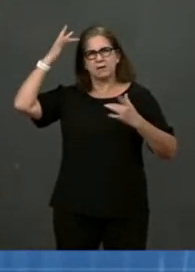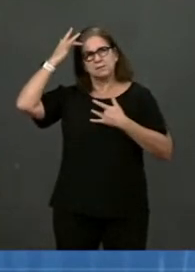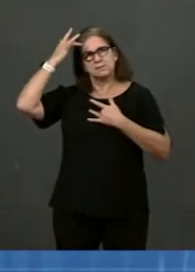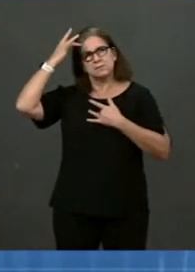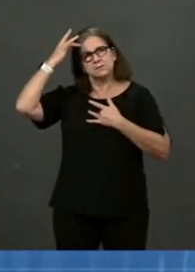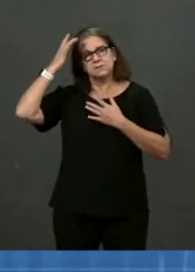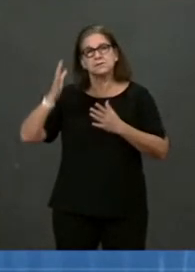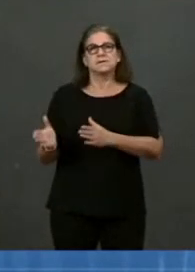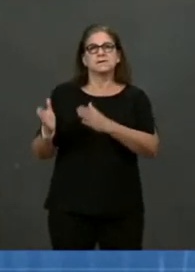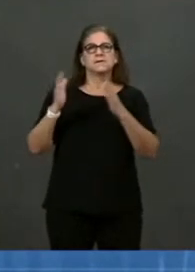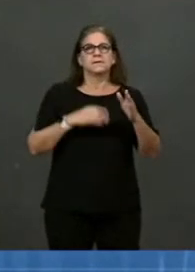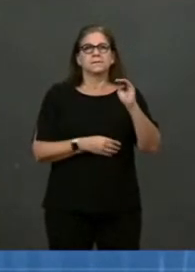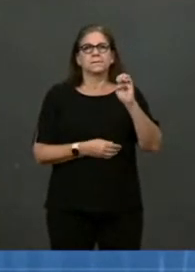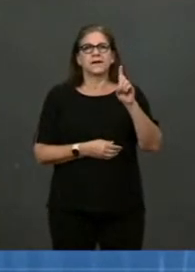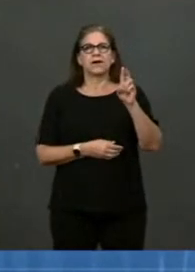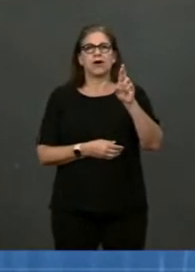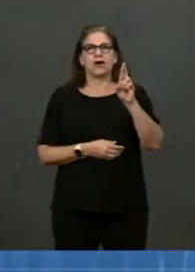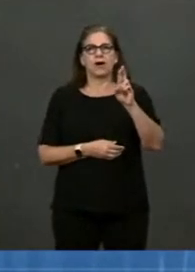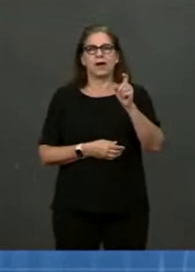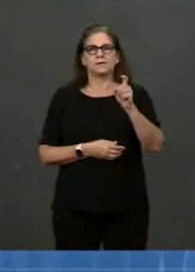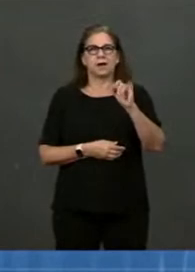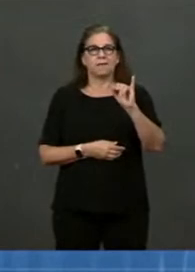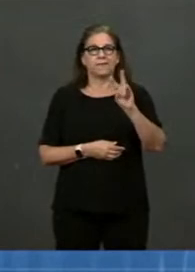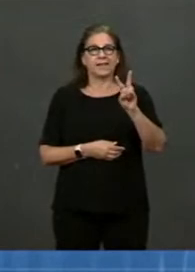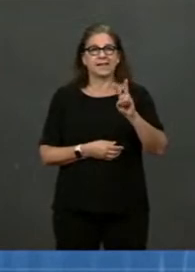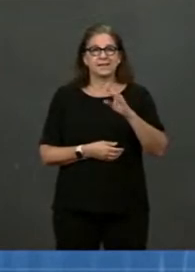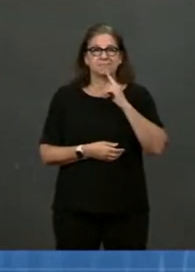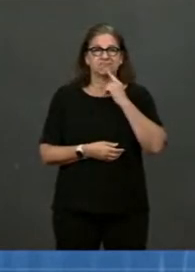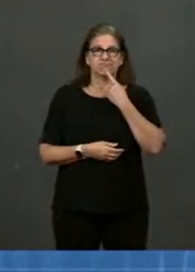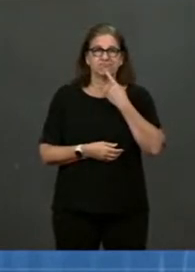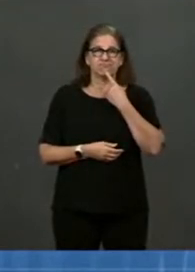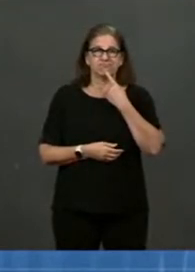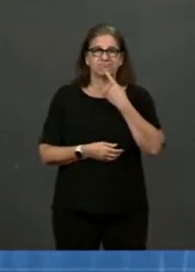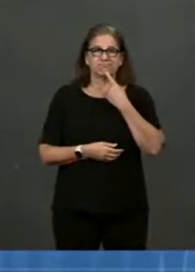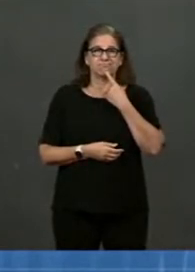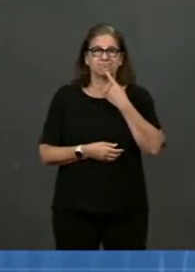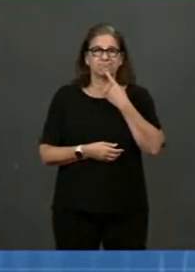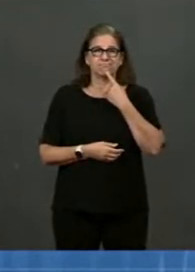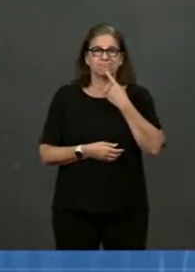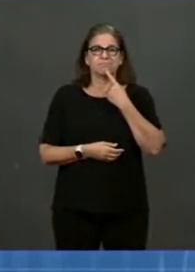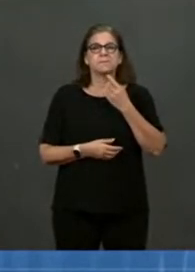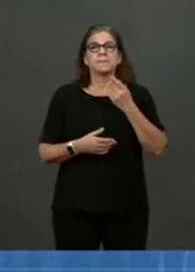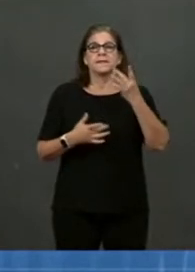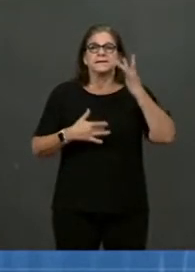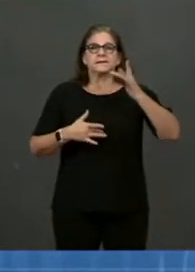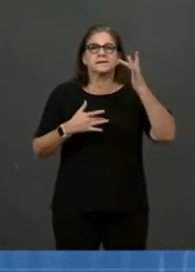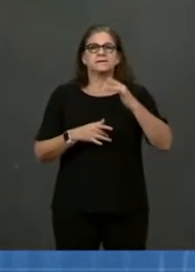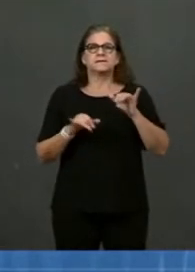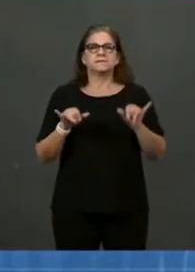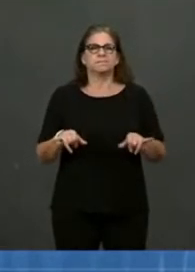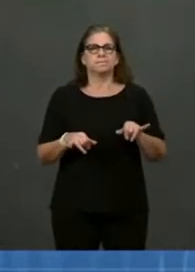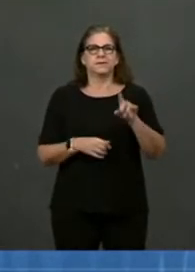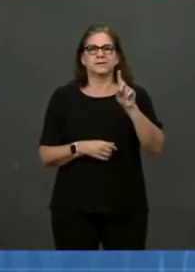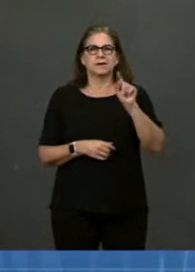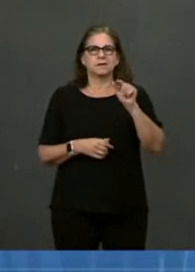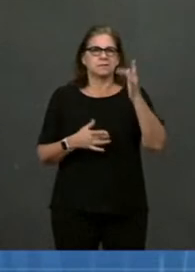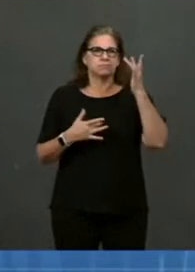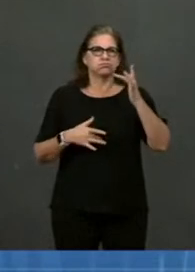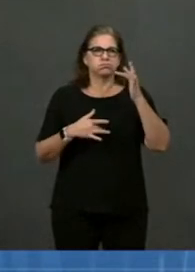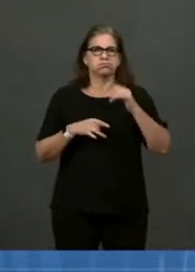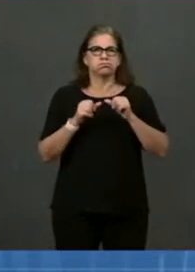When you look at severe illness, you see very similar data. 12 or more days after a third shot